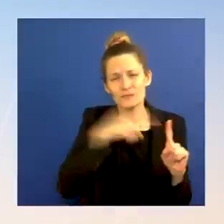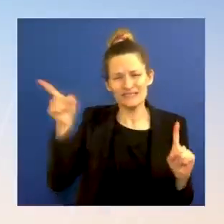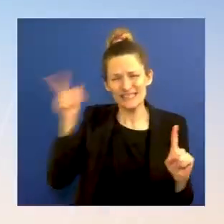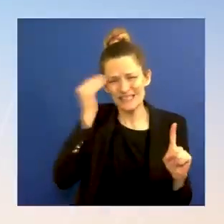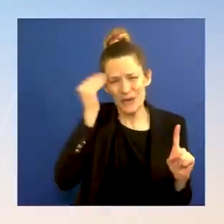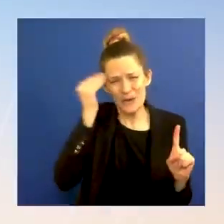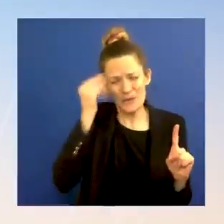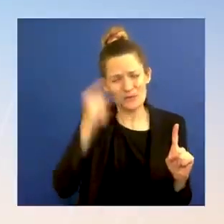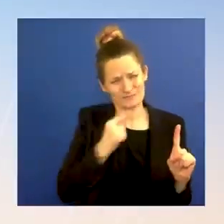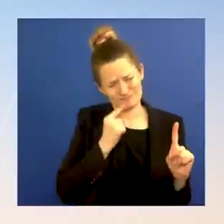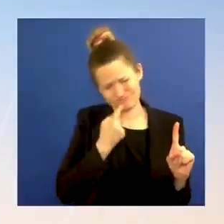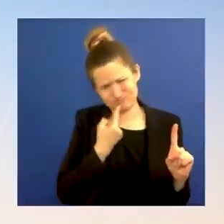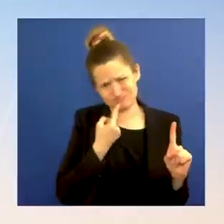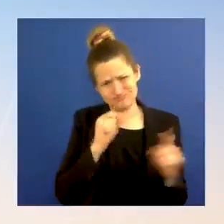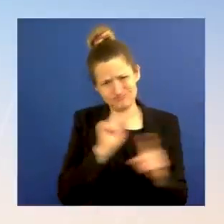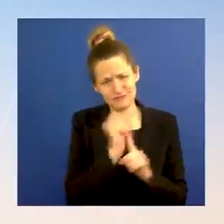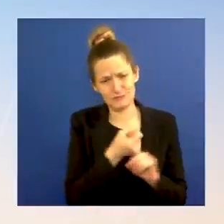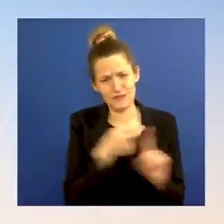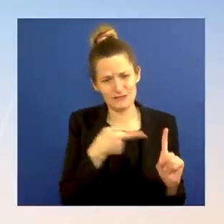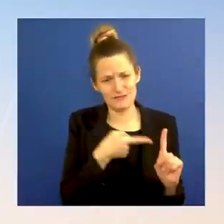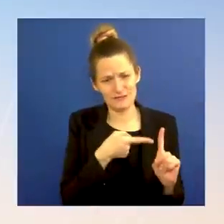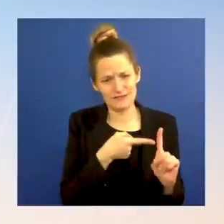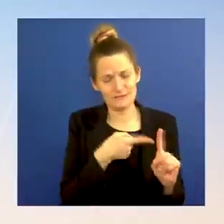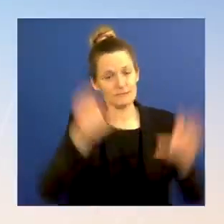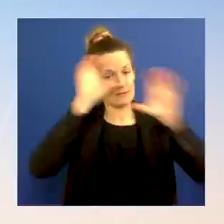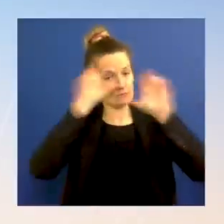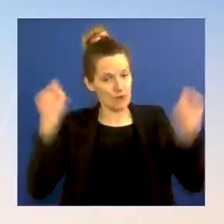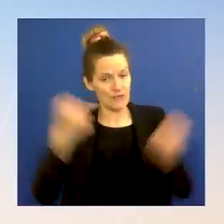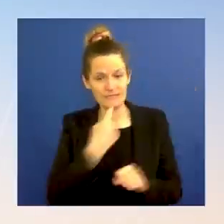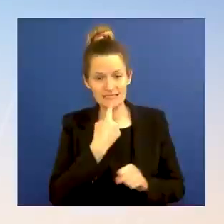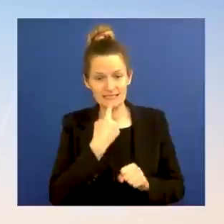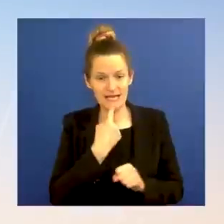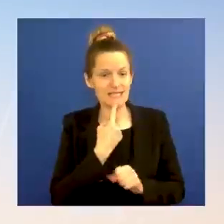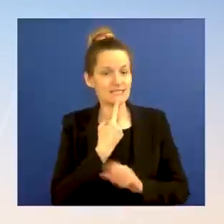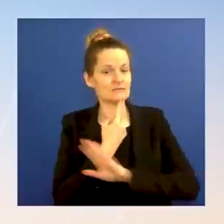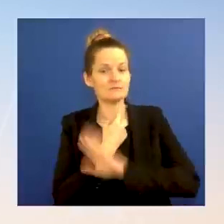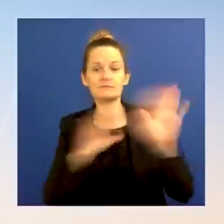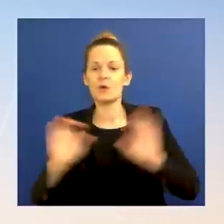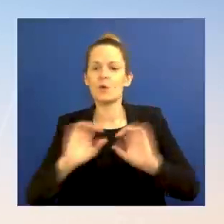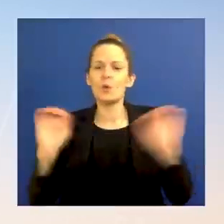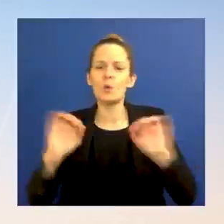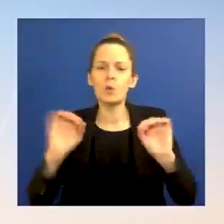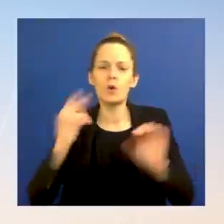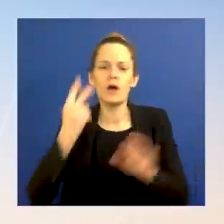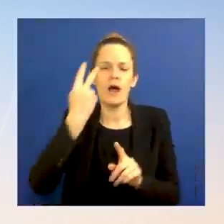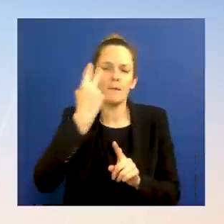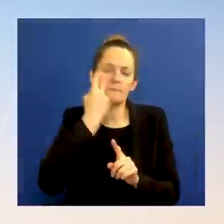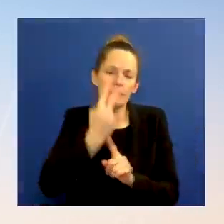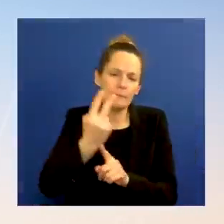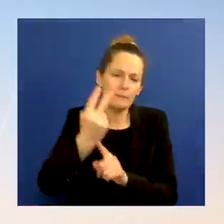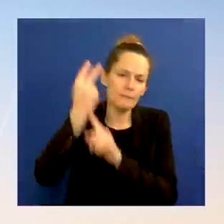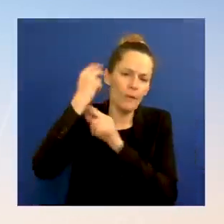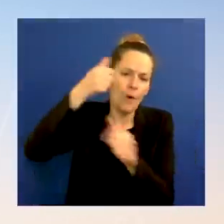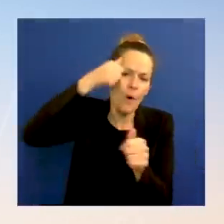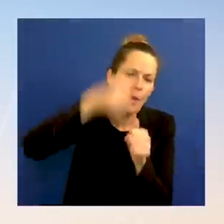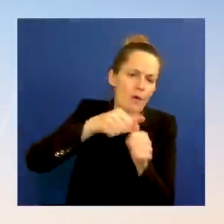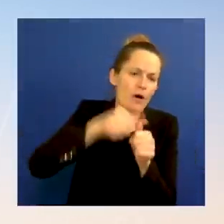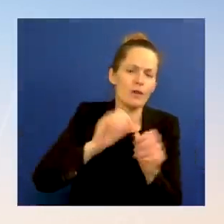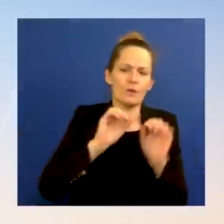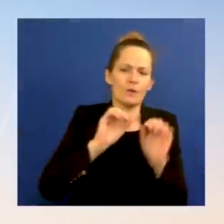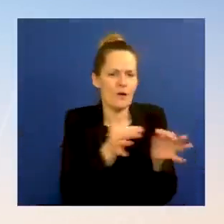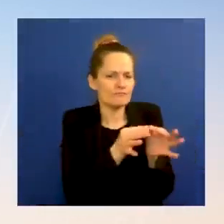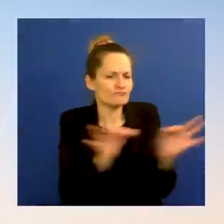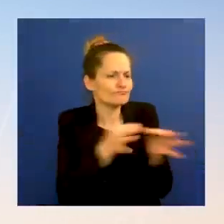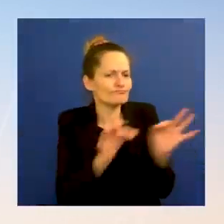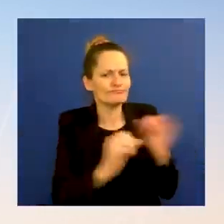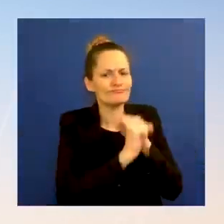quote, "I know that no memorial, no words, no act can fully provide the solace that your heart still yearn to acquire." He